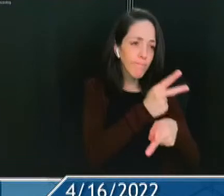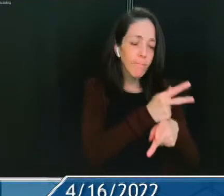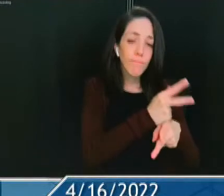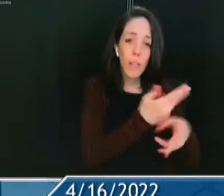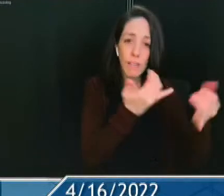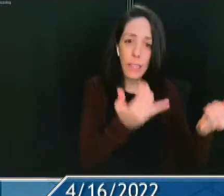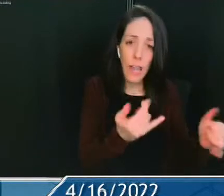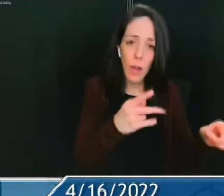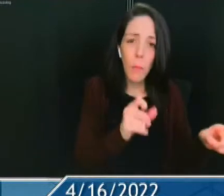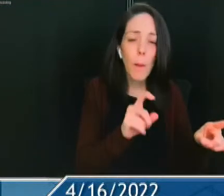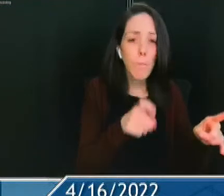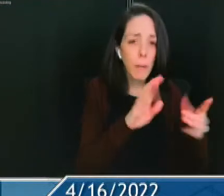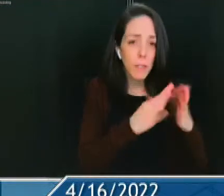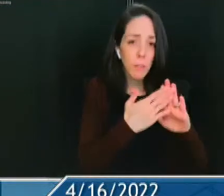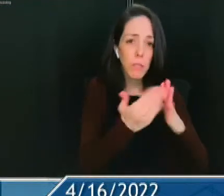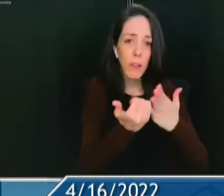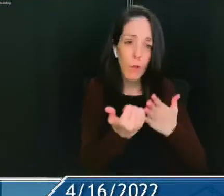become